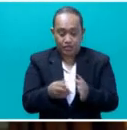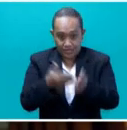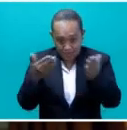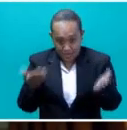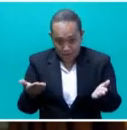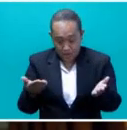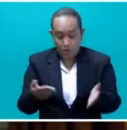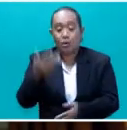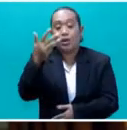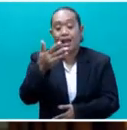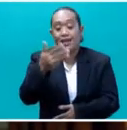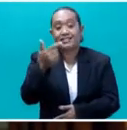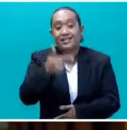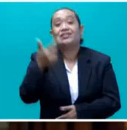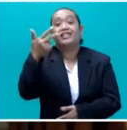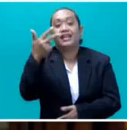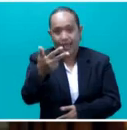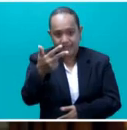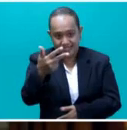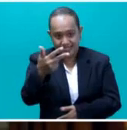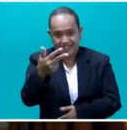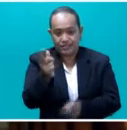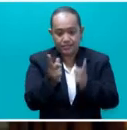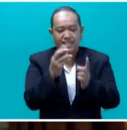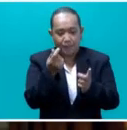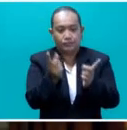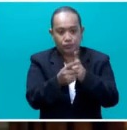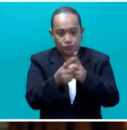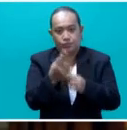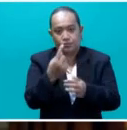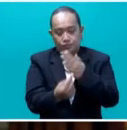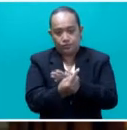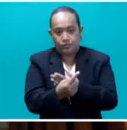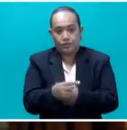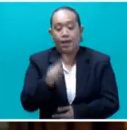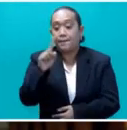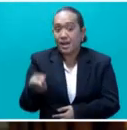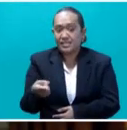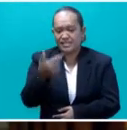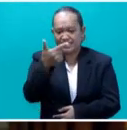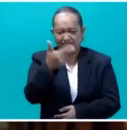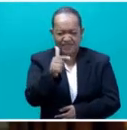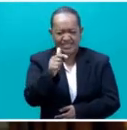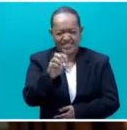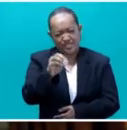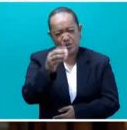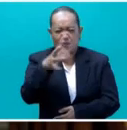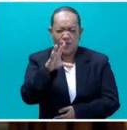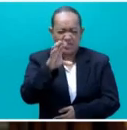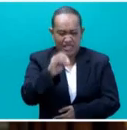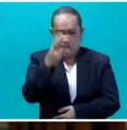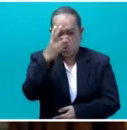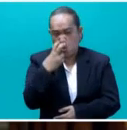in 1978. Mr. Speaker, sir, we know a 70 or even 50-year-old piece of legislation is no longer